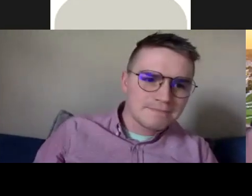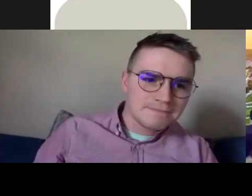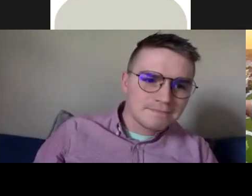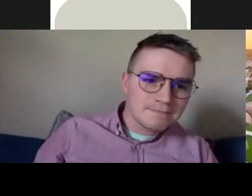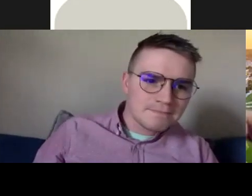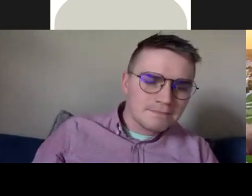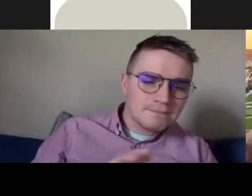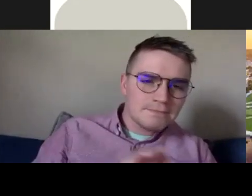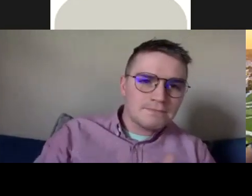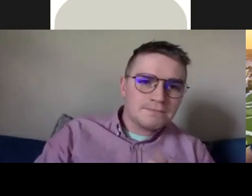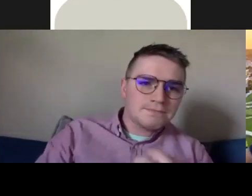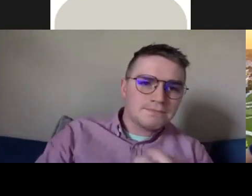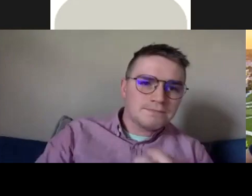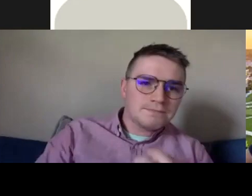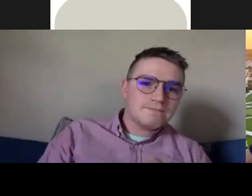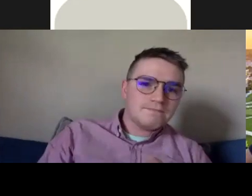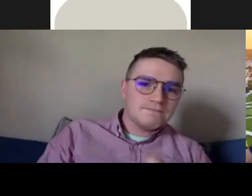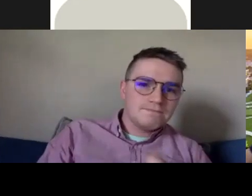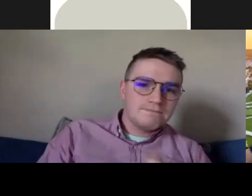discussion.